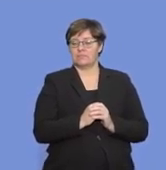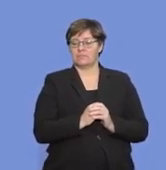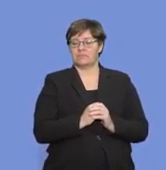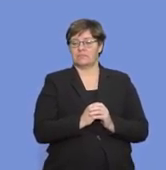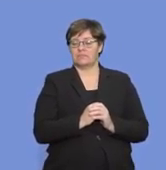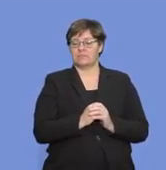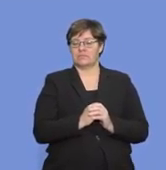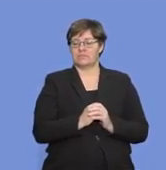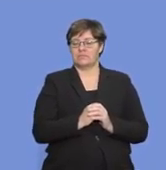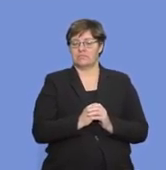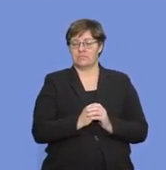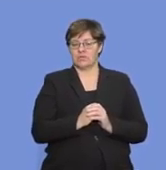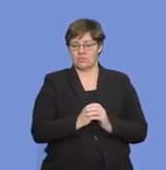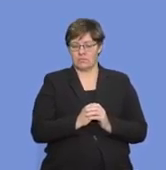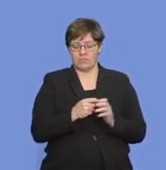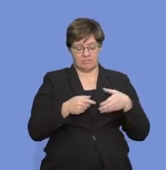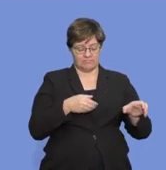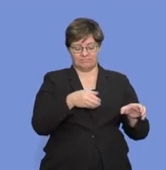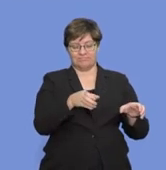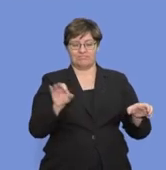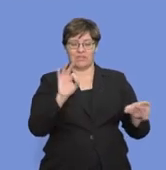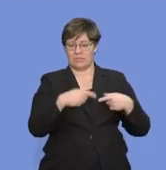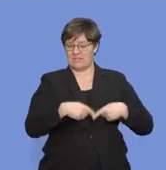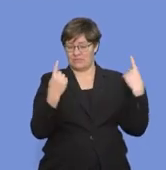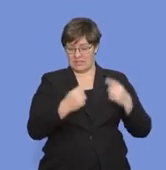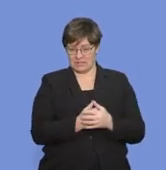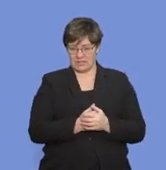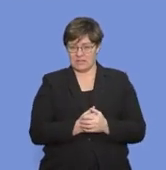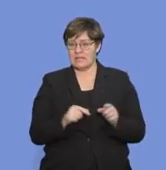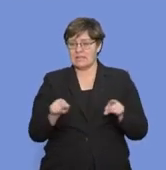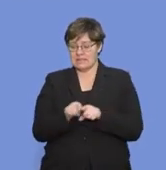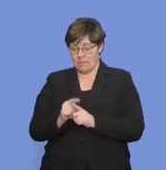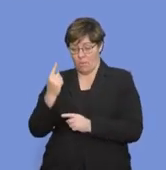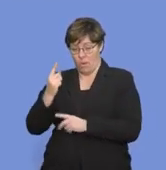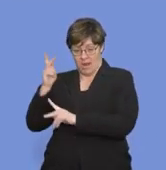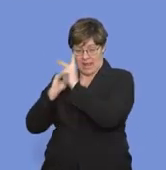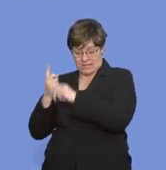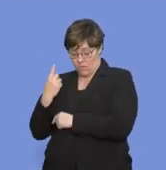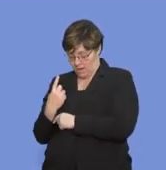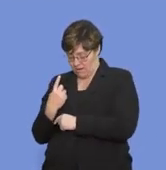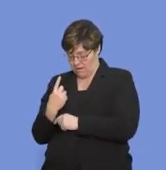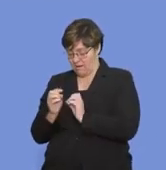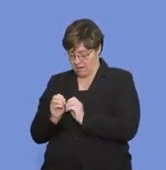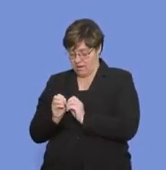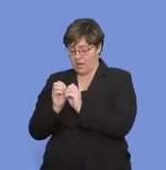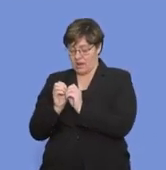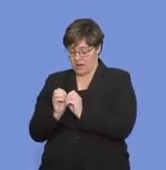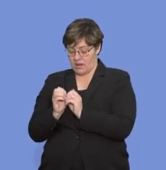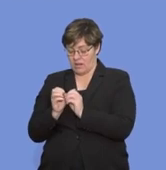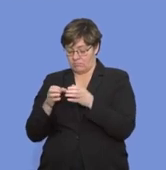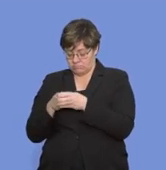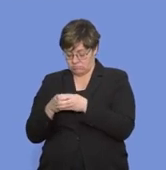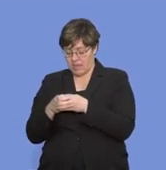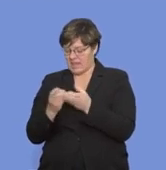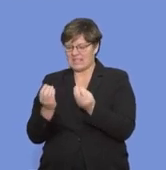they've developed into 3 different species. The same here. Here we have a common ancestor, and what happened